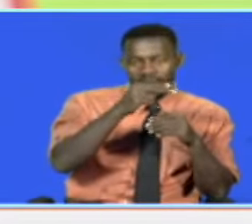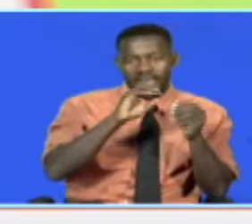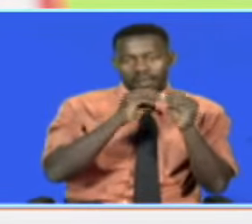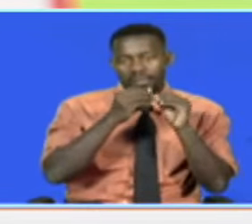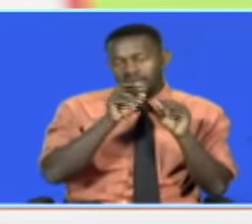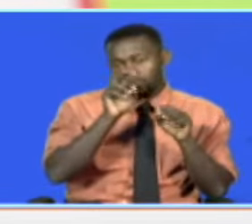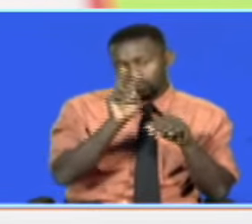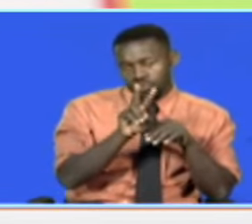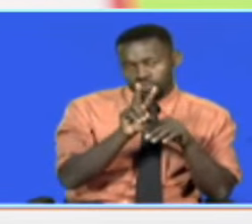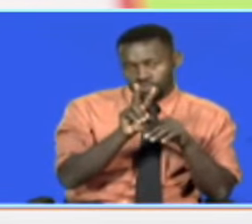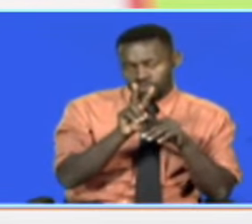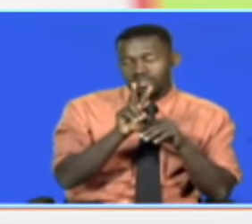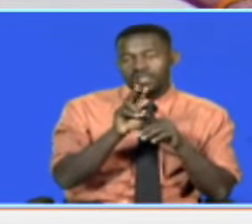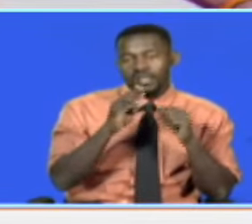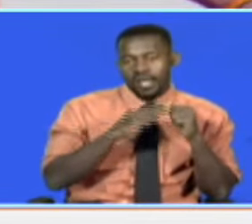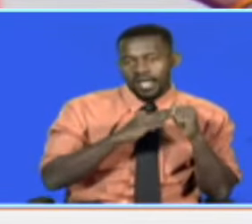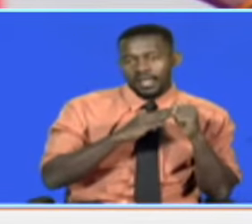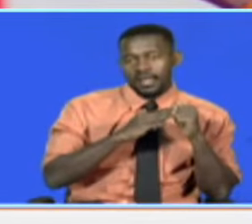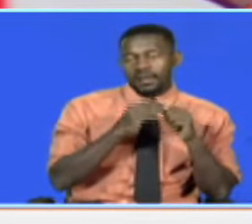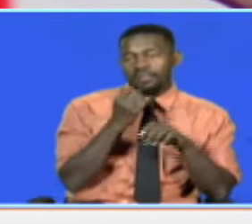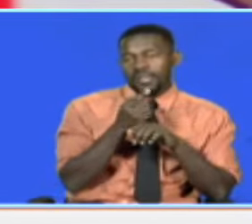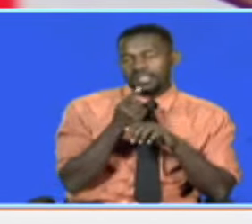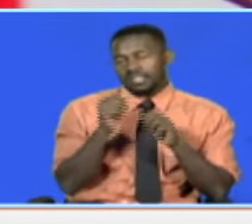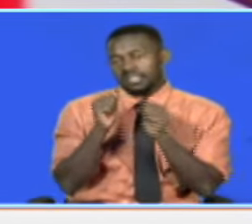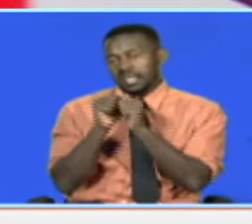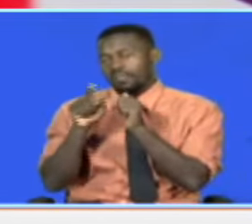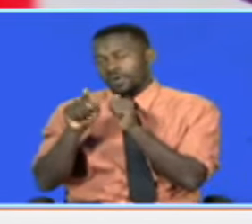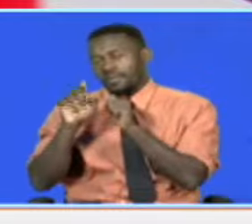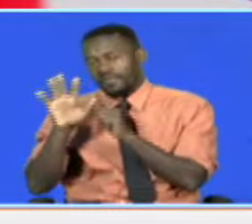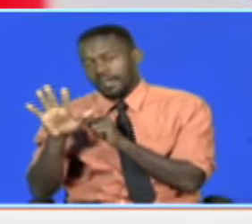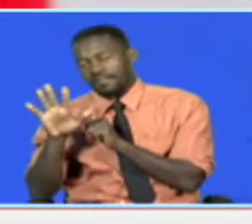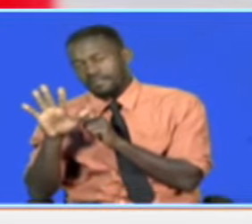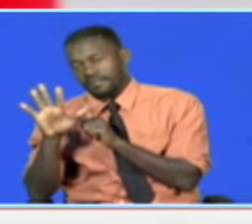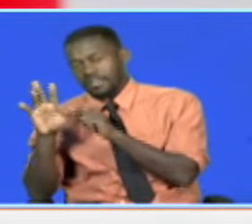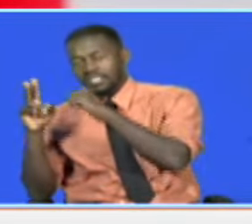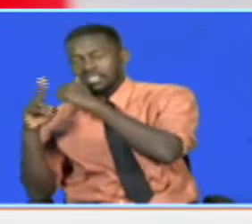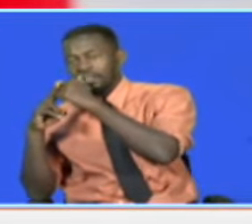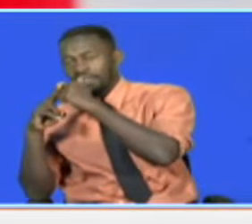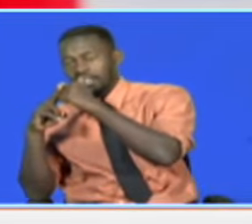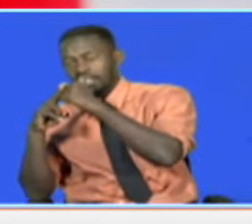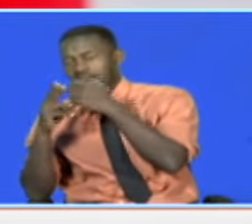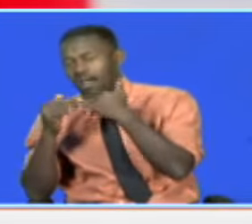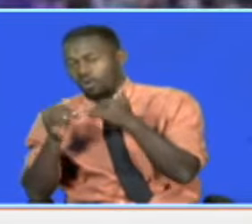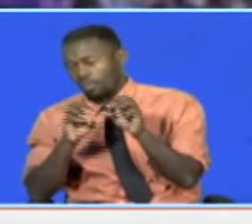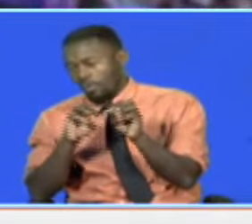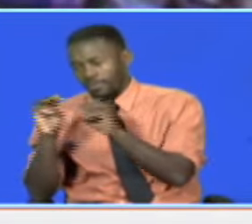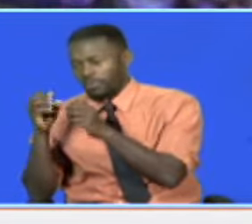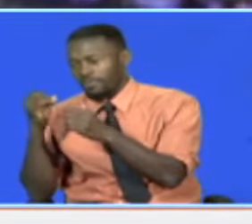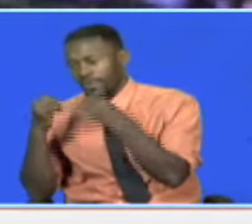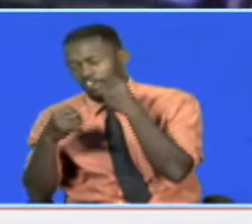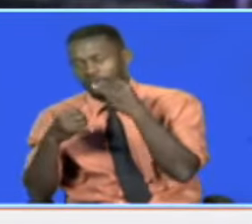fast heat, clocking 9 minutes 10.57 seconds to book a slot in the final.